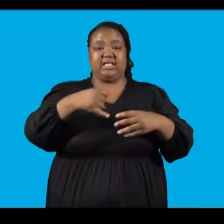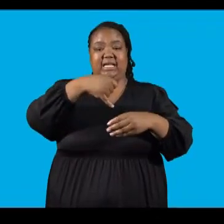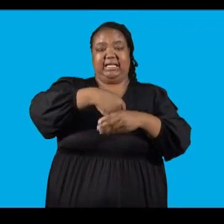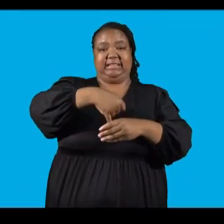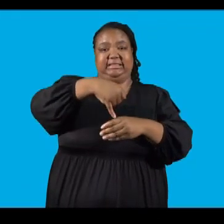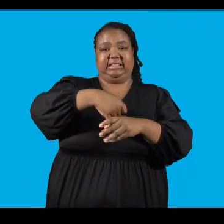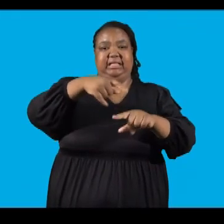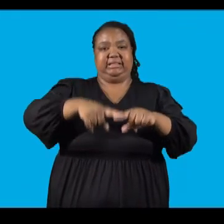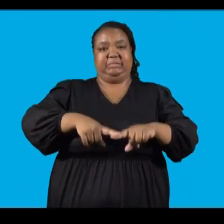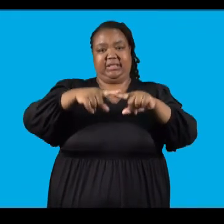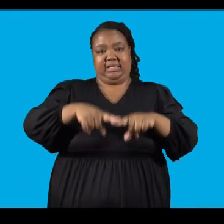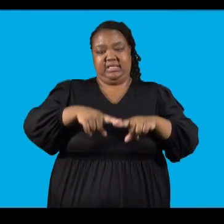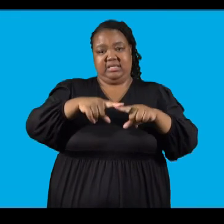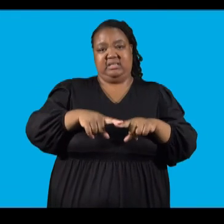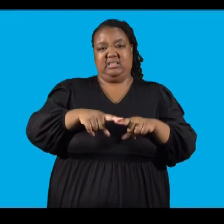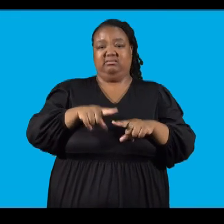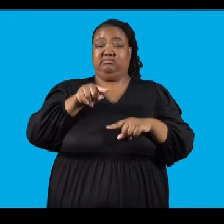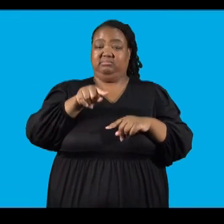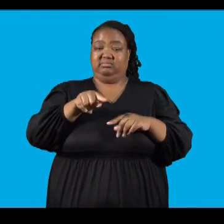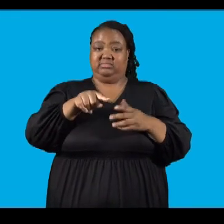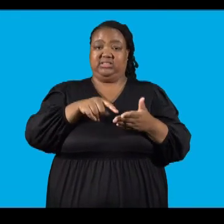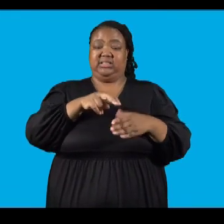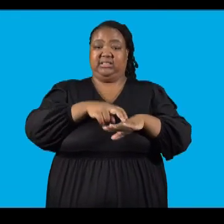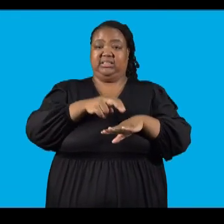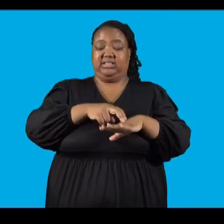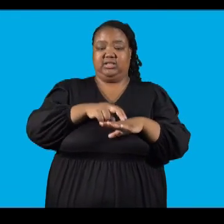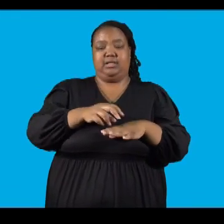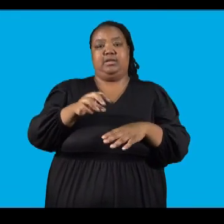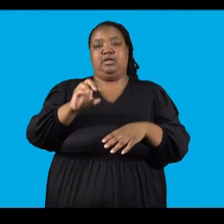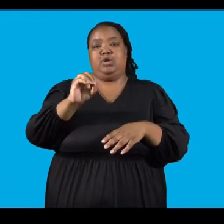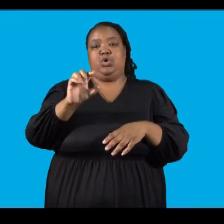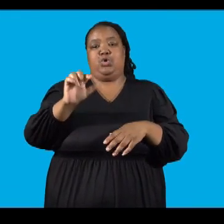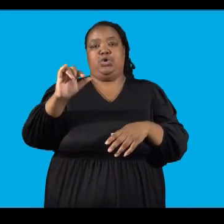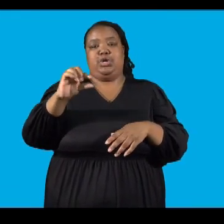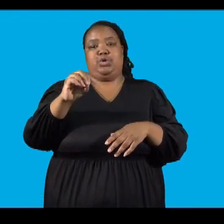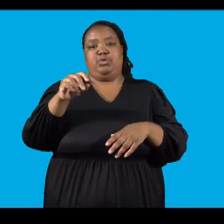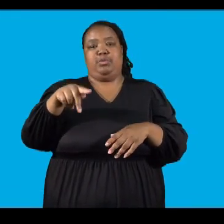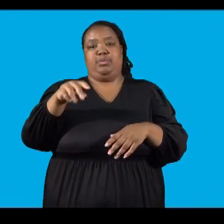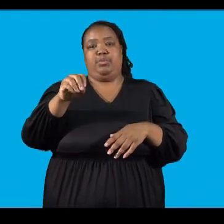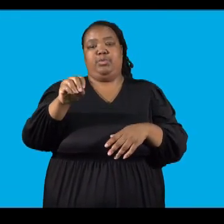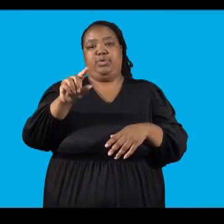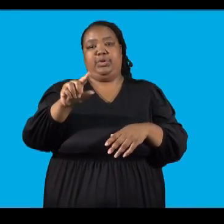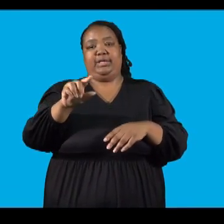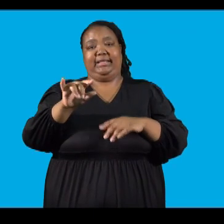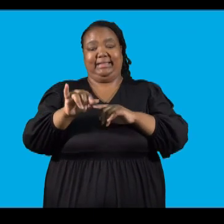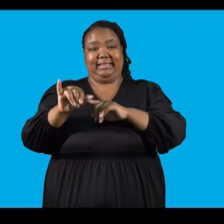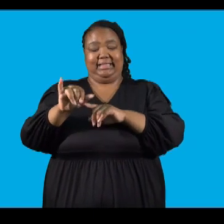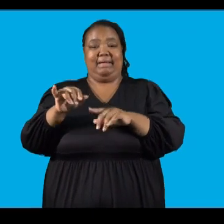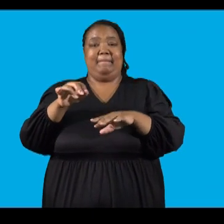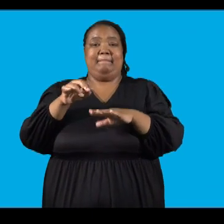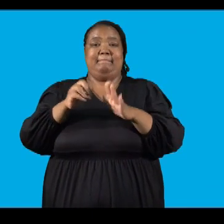Explain interdependence as a characteristic of an oligopolistic